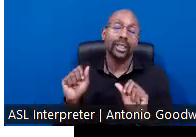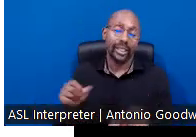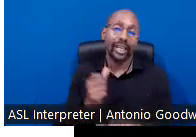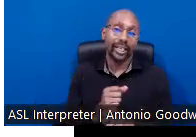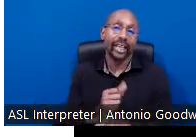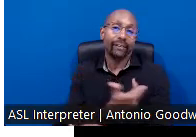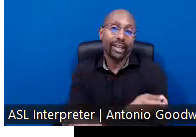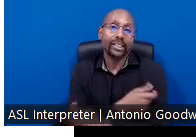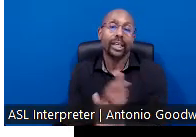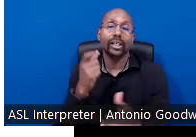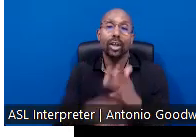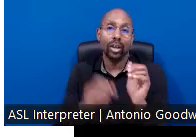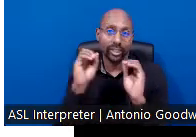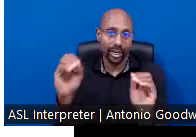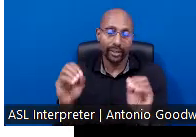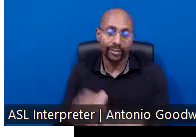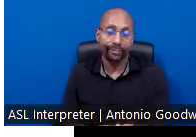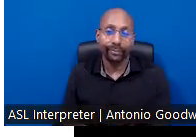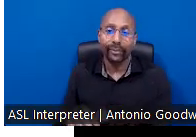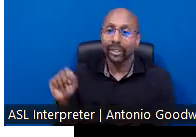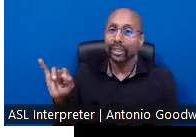Thanks. Thank you.